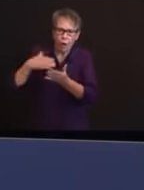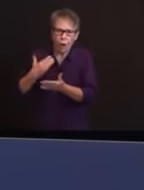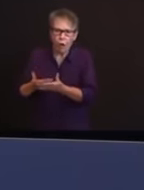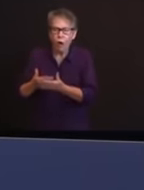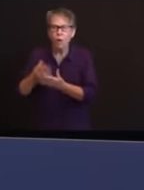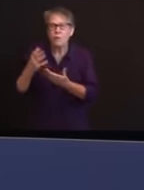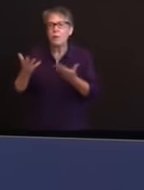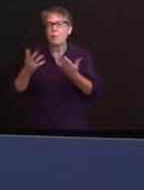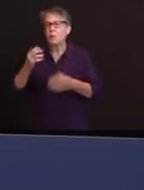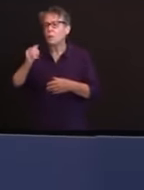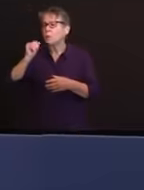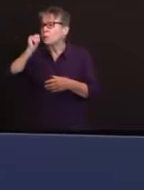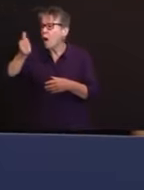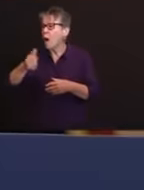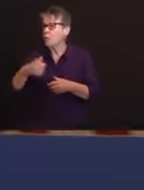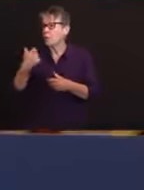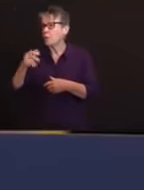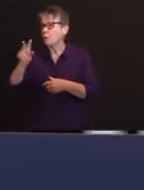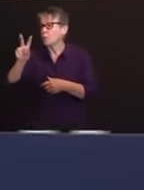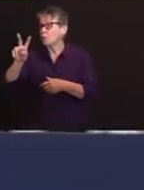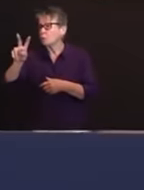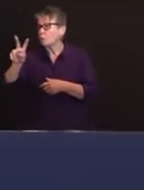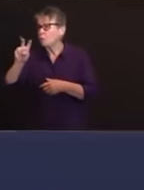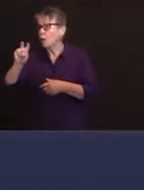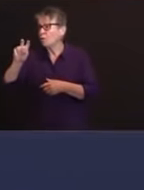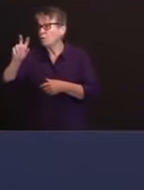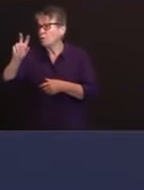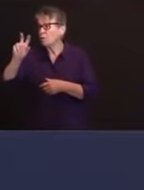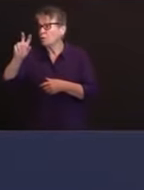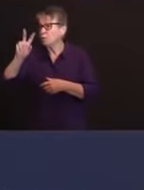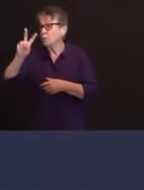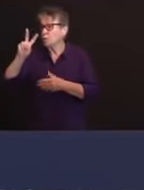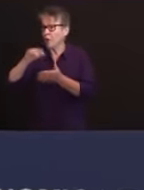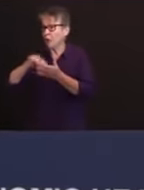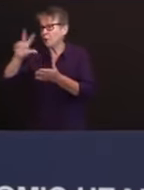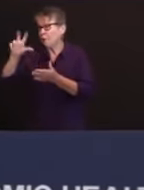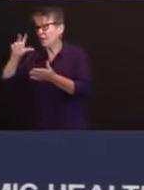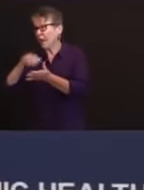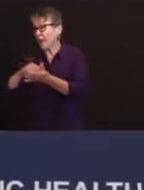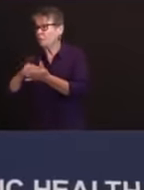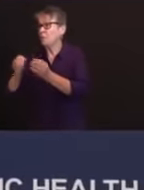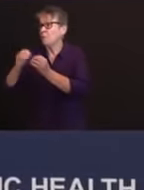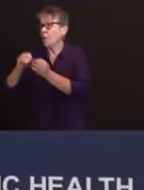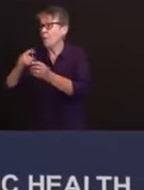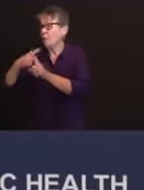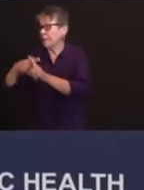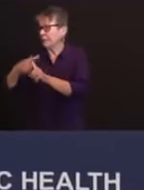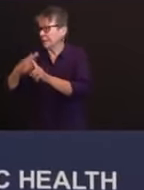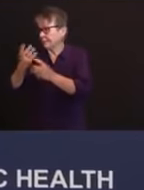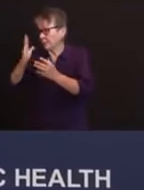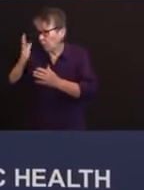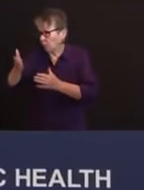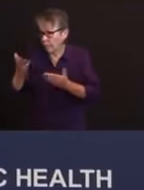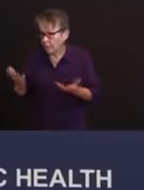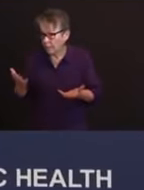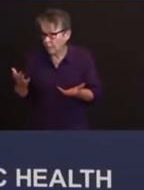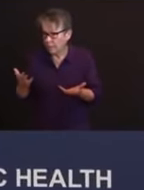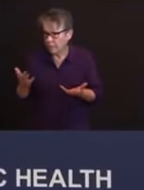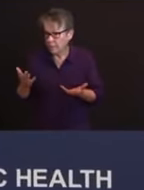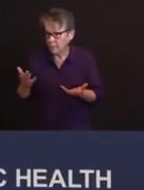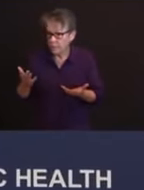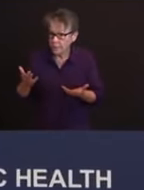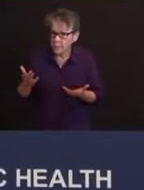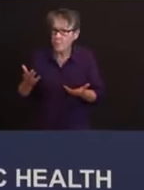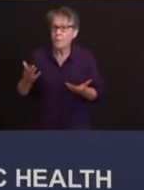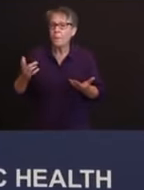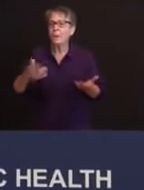So this is unfortunately not as much of an exception as it appears to be. Thank you for that. Matt, good afternoon. Good afternoon, Governor. On the